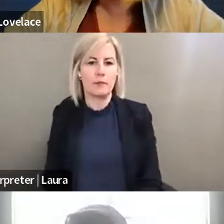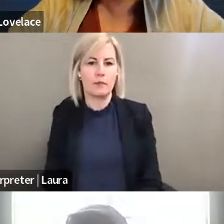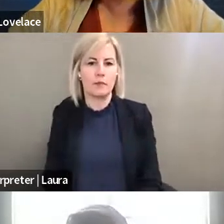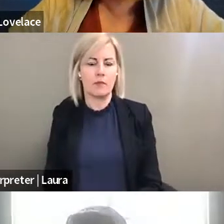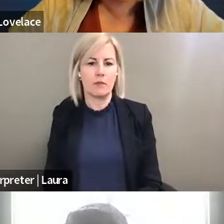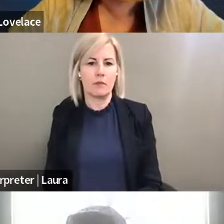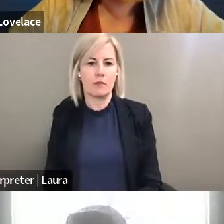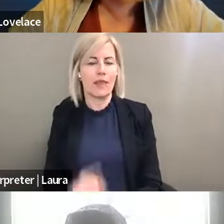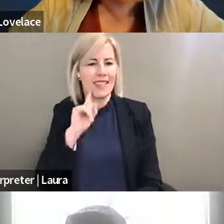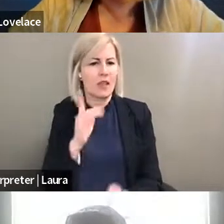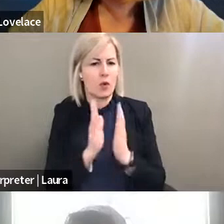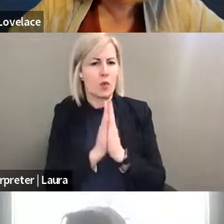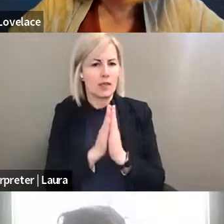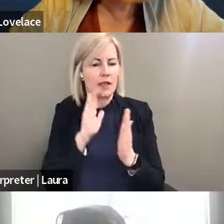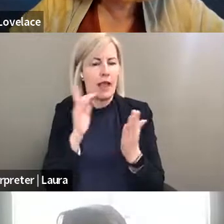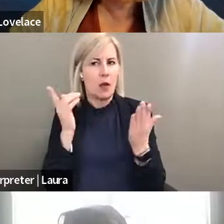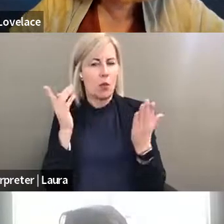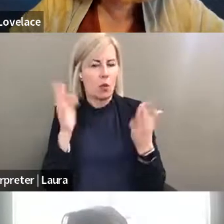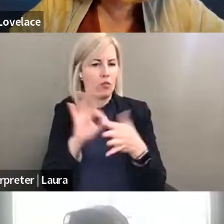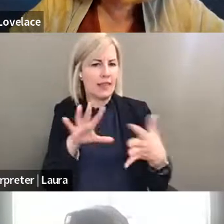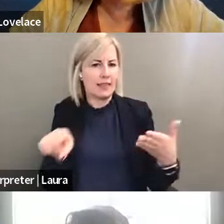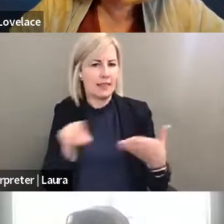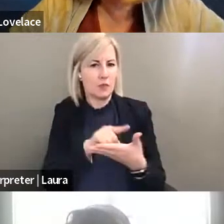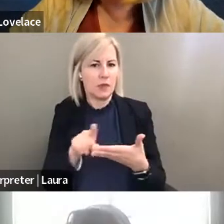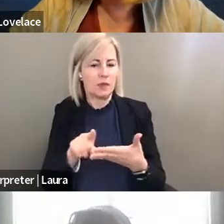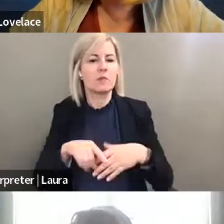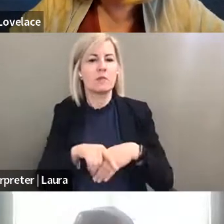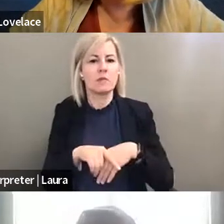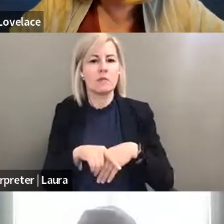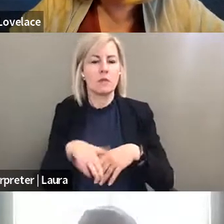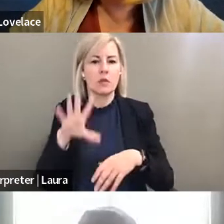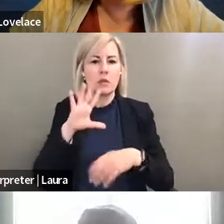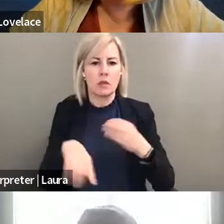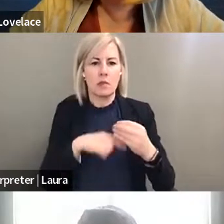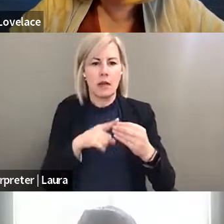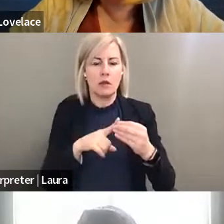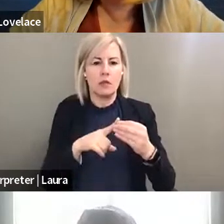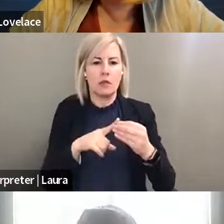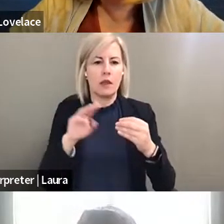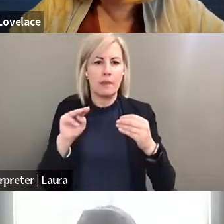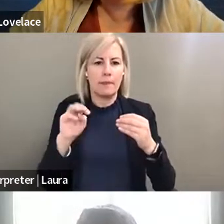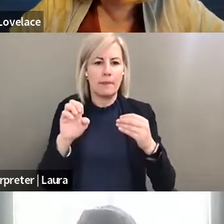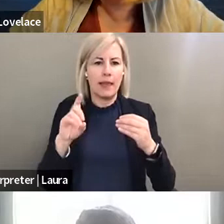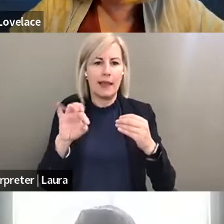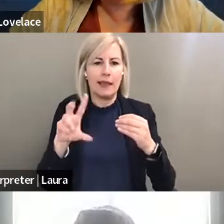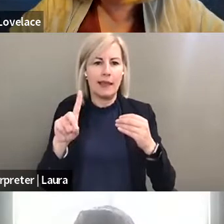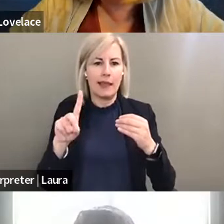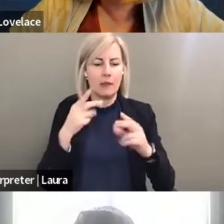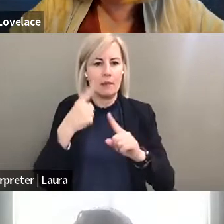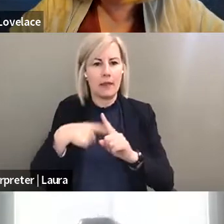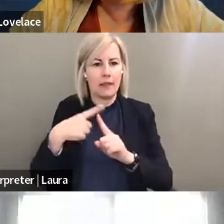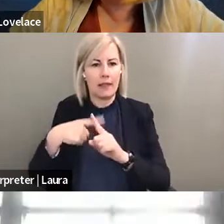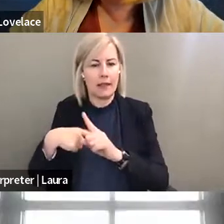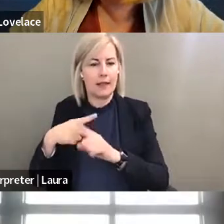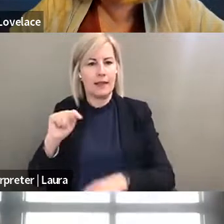think that request is going to come out this week. We talked a little bit about I think Bill mentioned the Medicaid monthly town